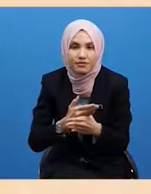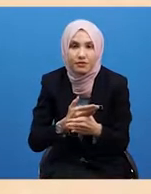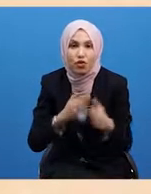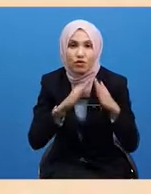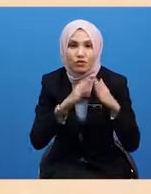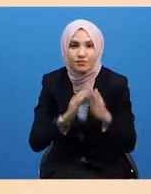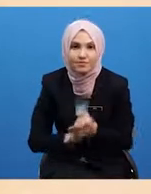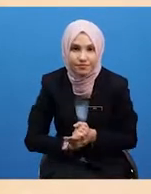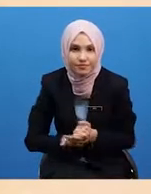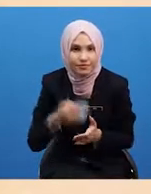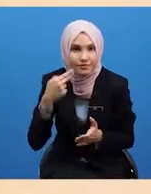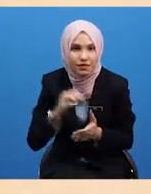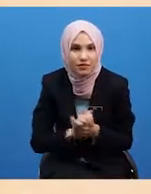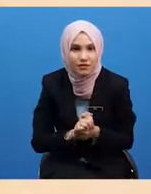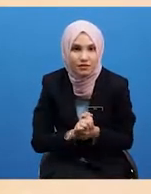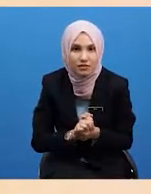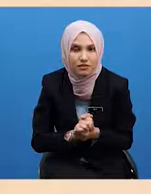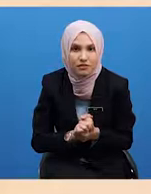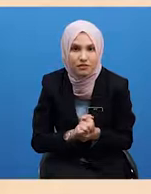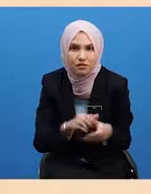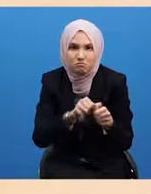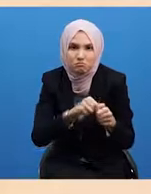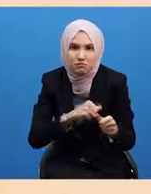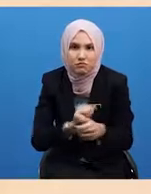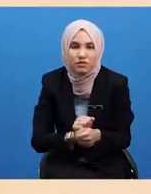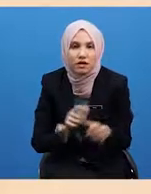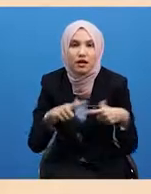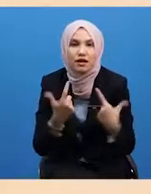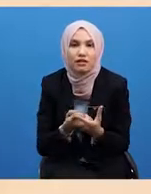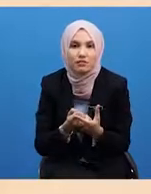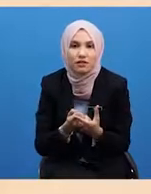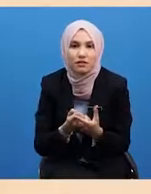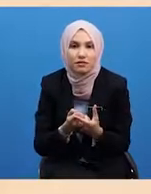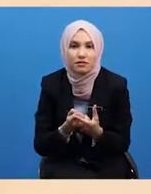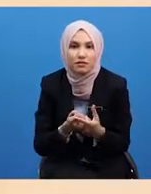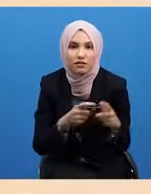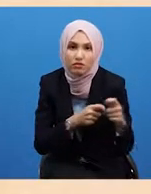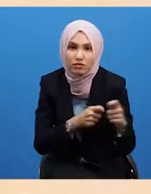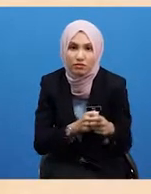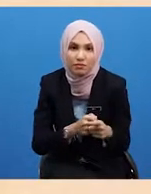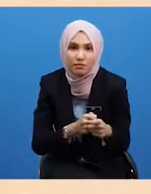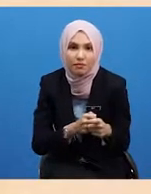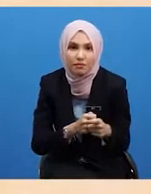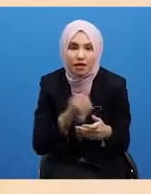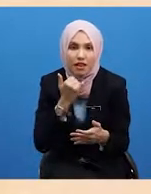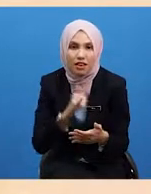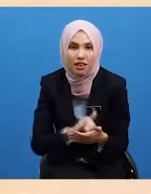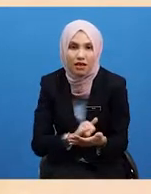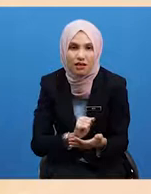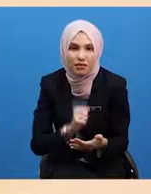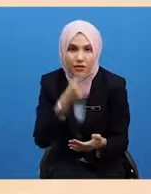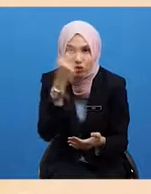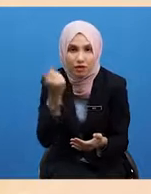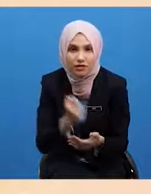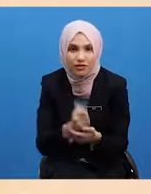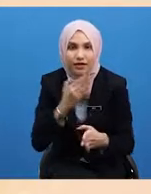shunned by her classmates and treated badly because of her German background. Richard stands up to support